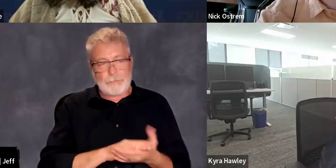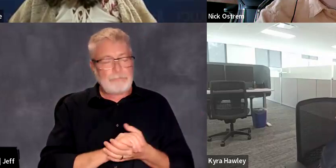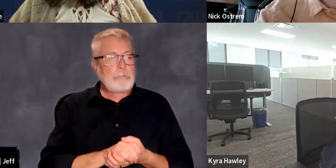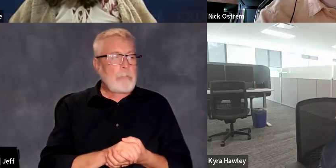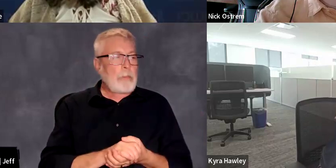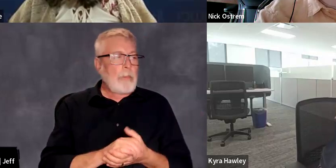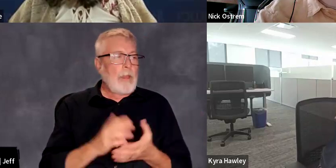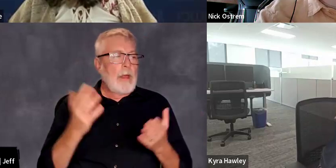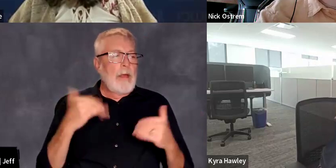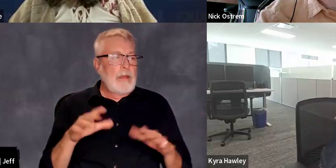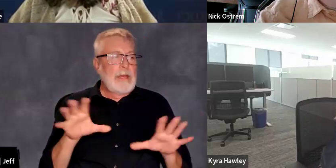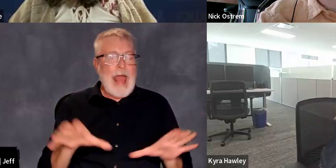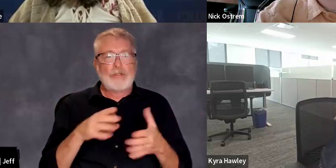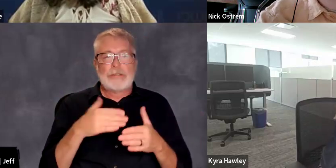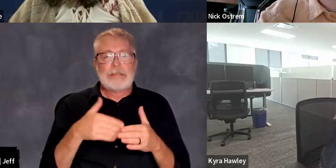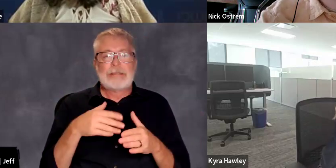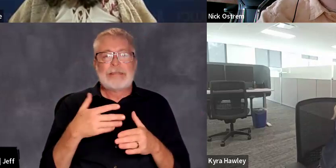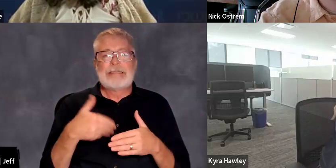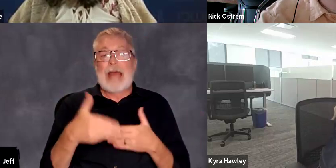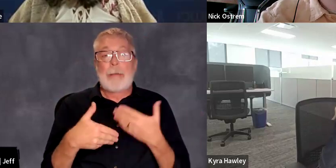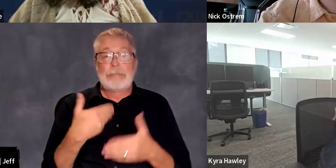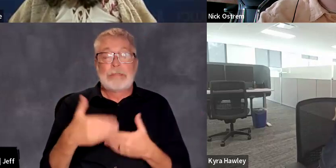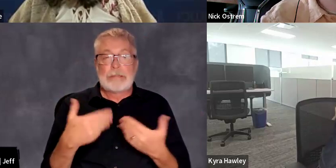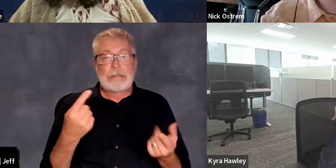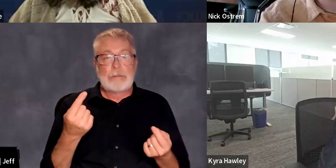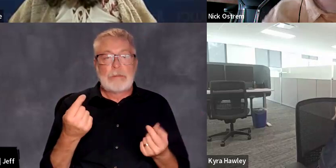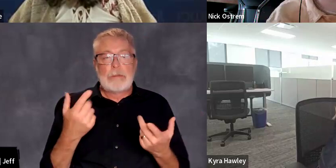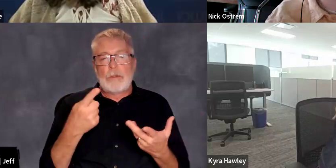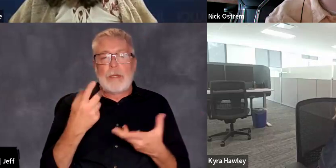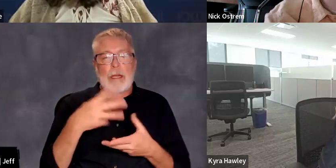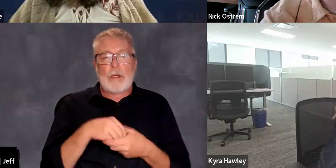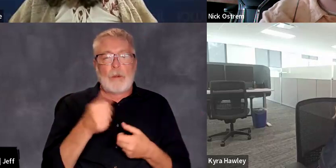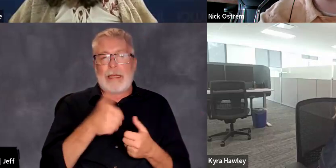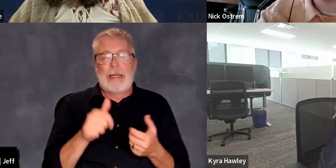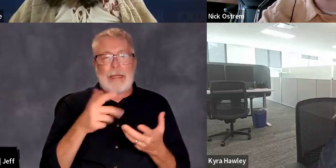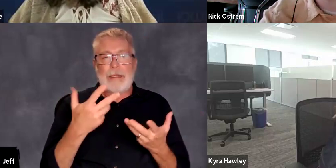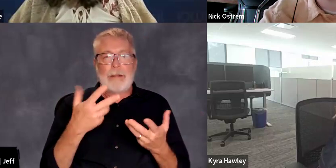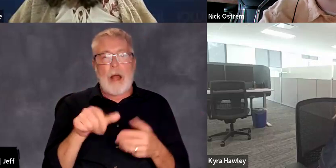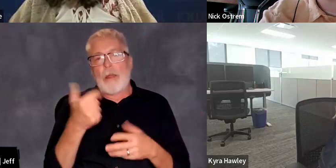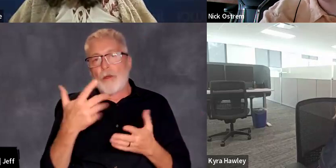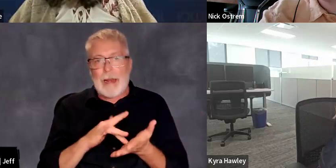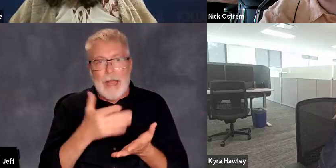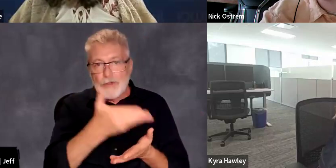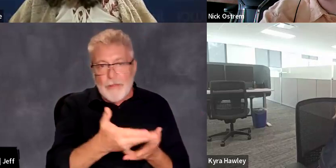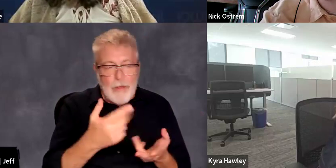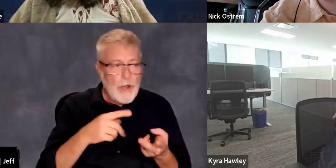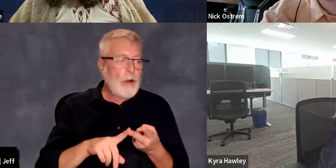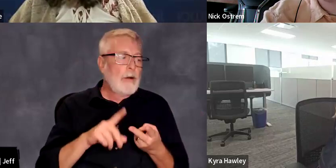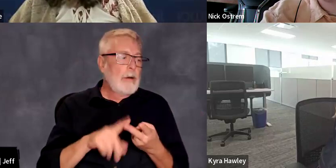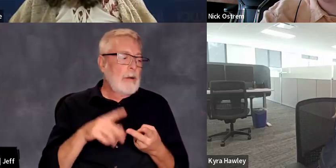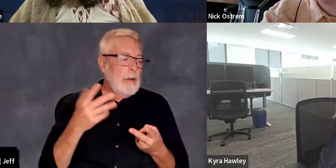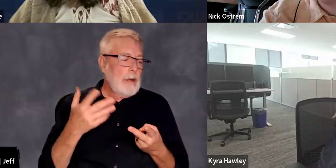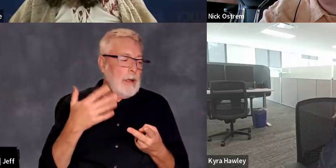And then the action steps I need to take box will include, you can include any additional medications in this box. You can